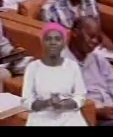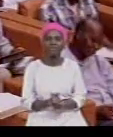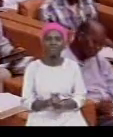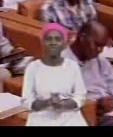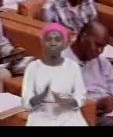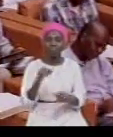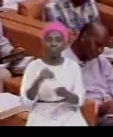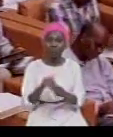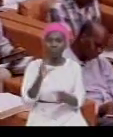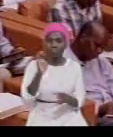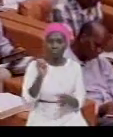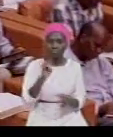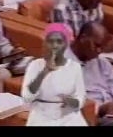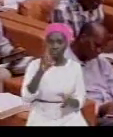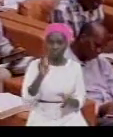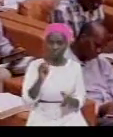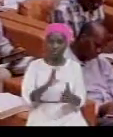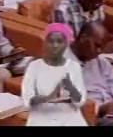Exodus chapter